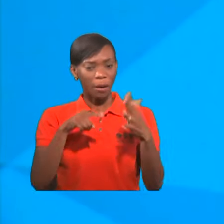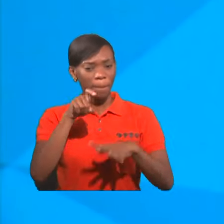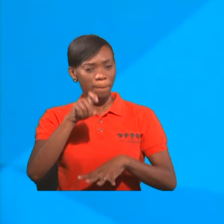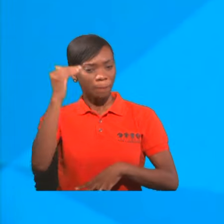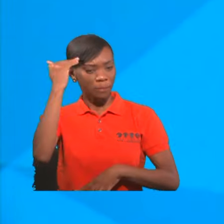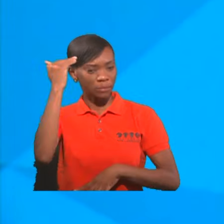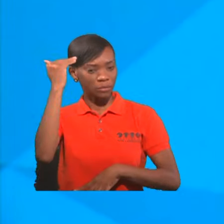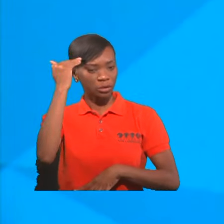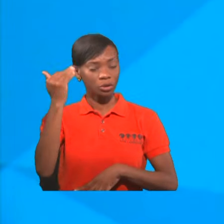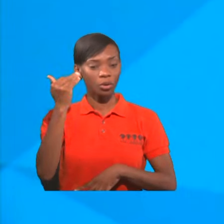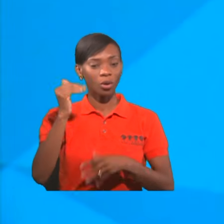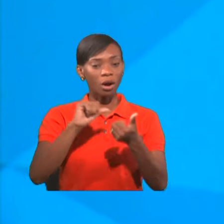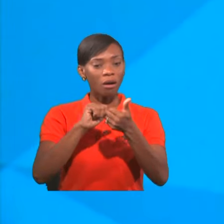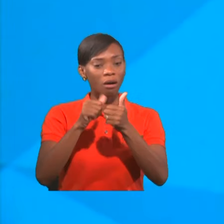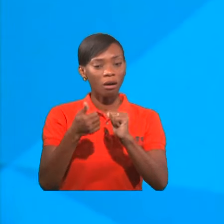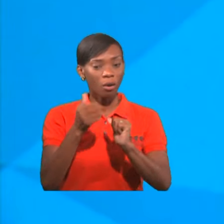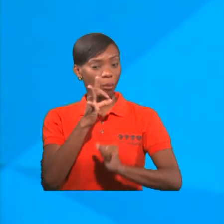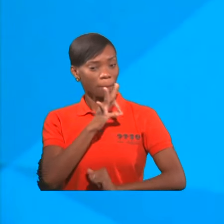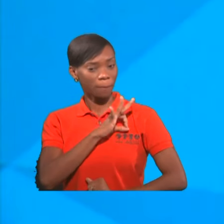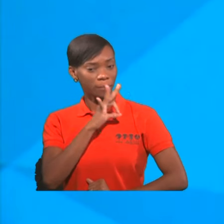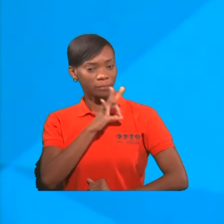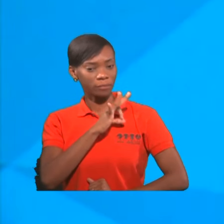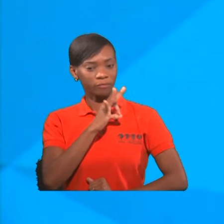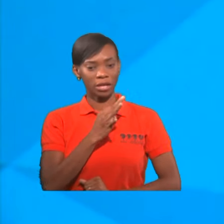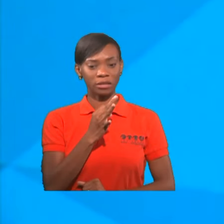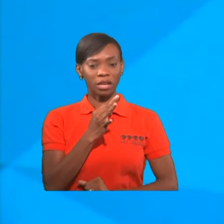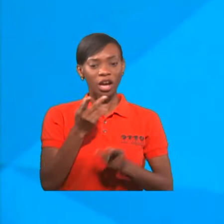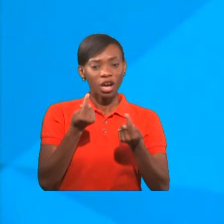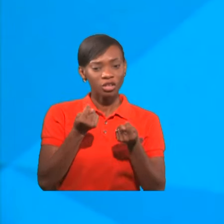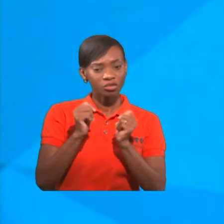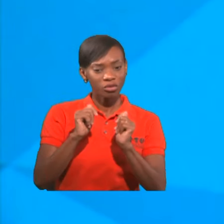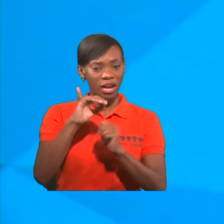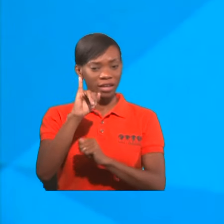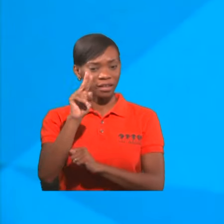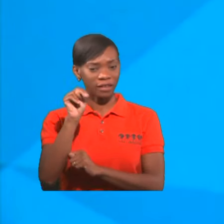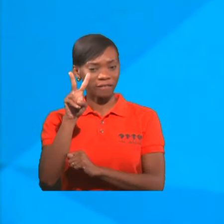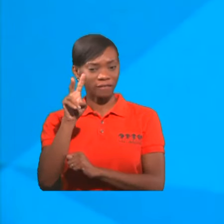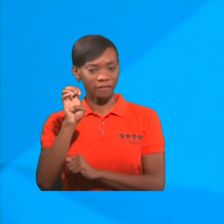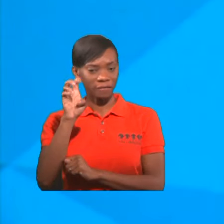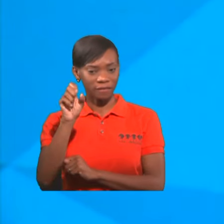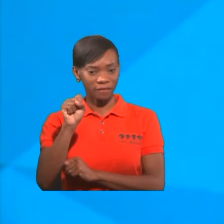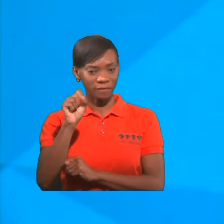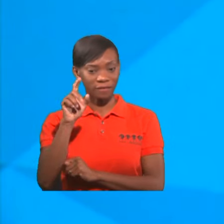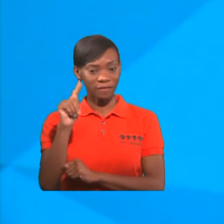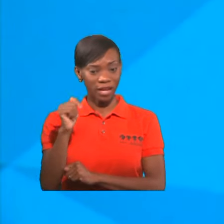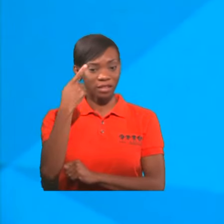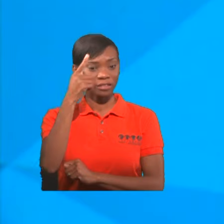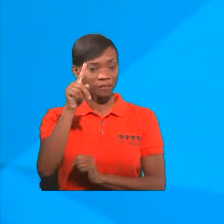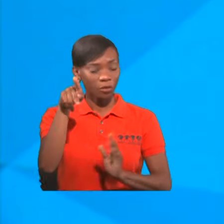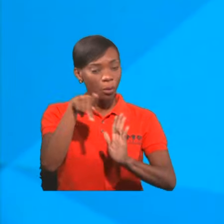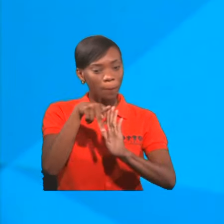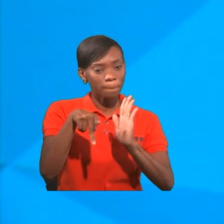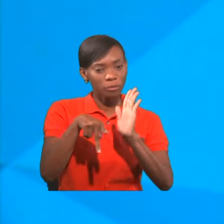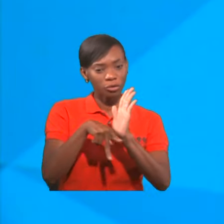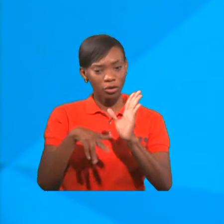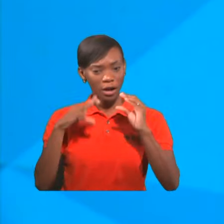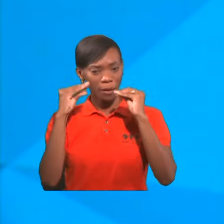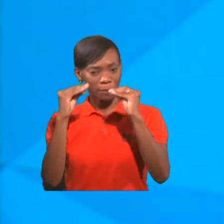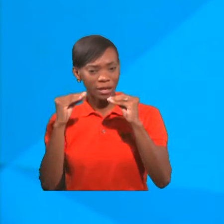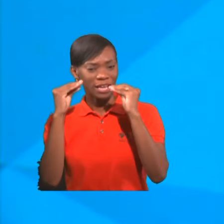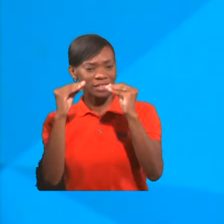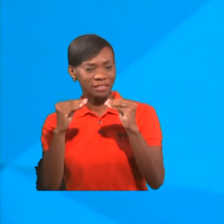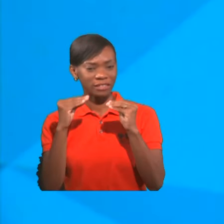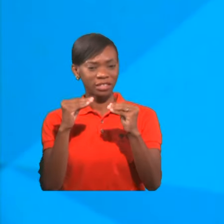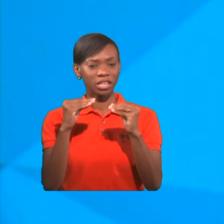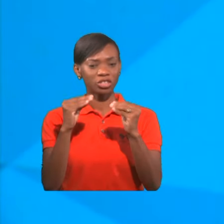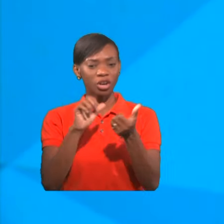resource depletion and management and invest in modern waste management programs anchored in reuse, remanufacturing,